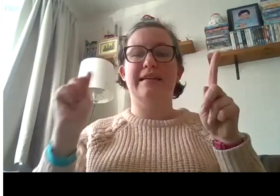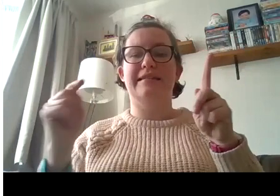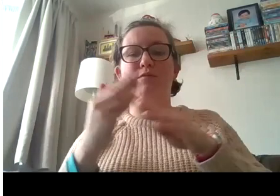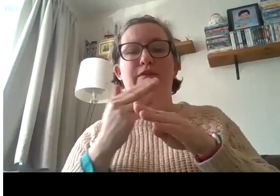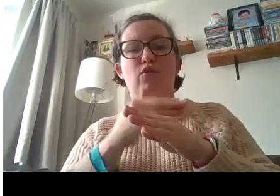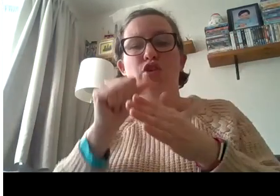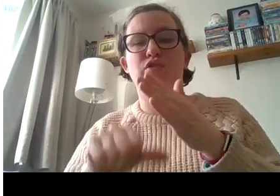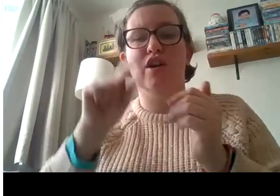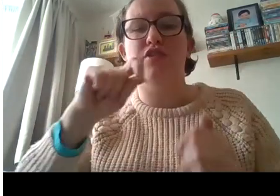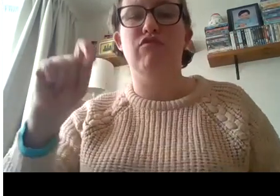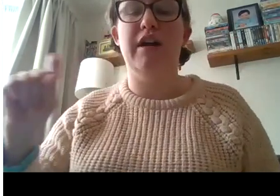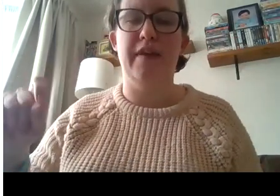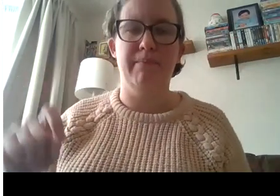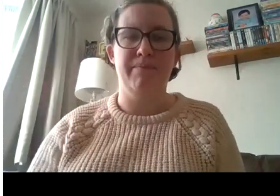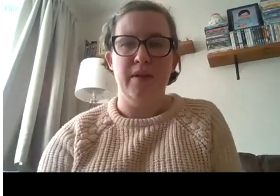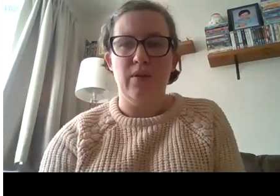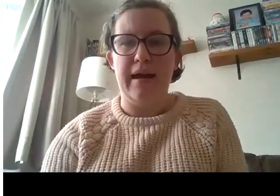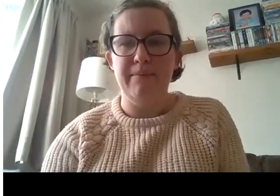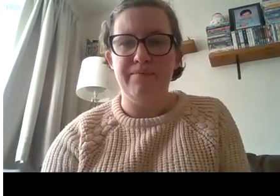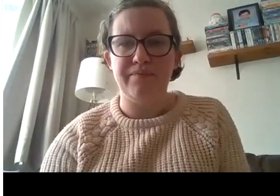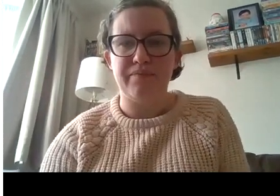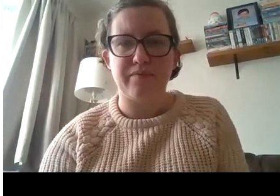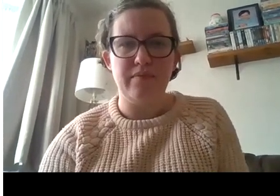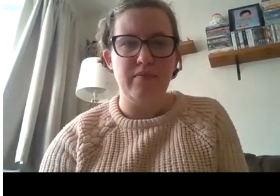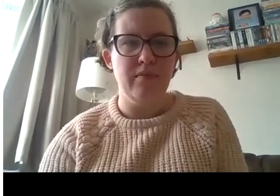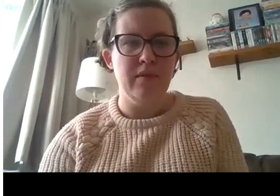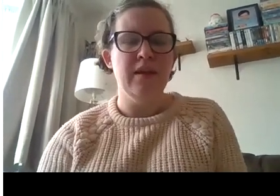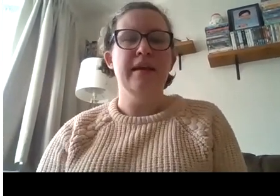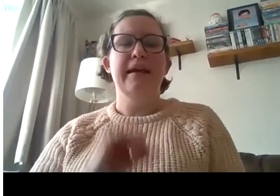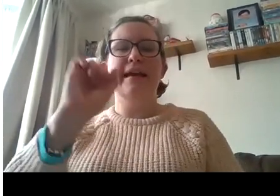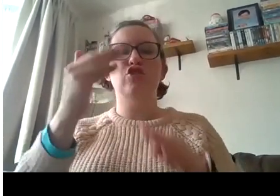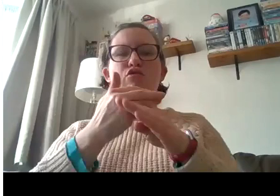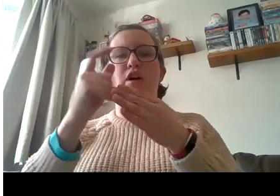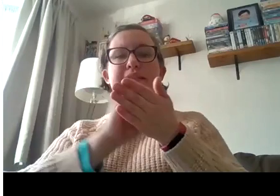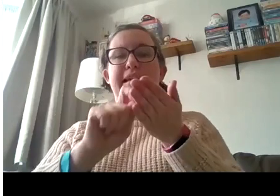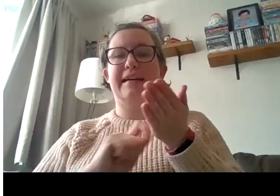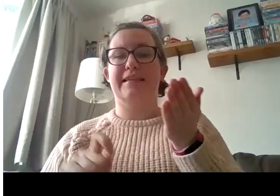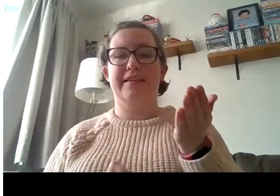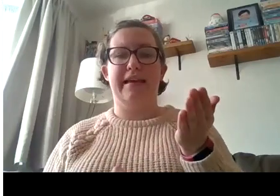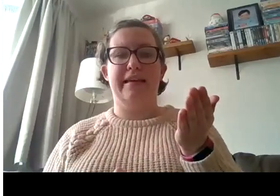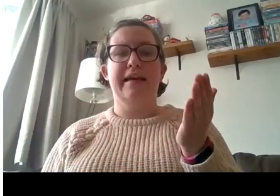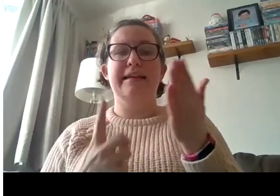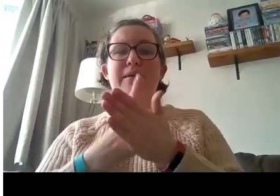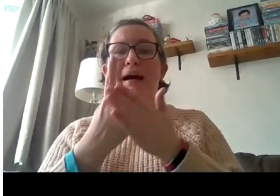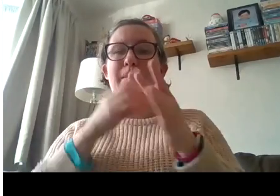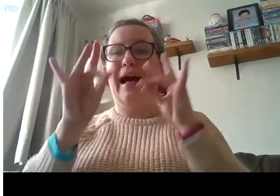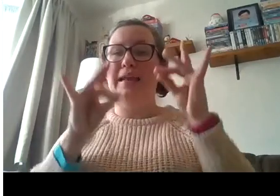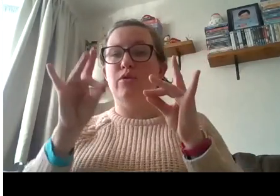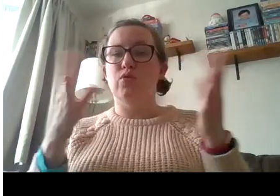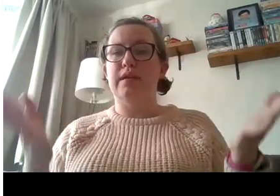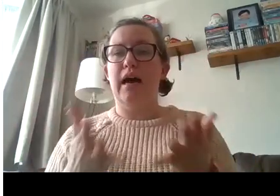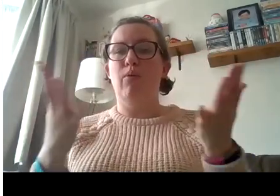think about the sentences before you start to write them. Okay, Here's your writing activity. It's